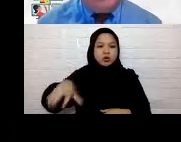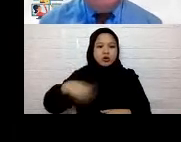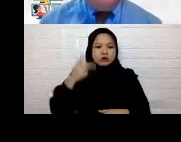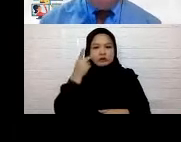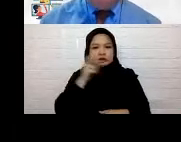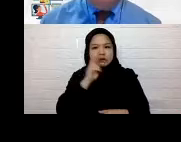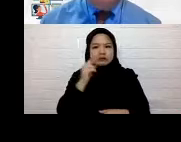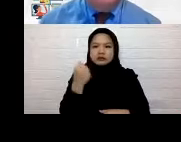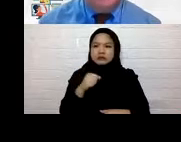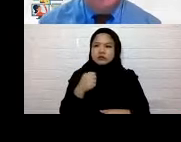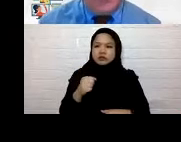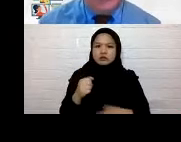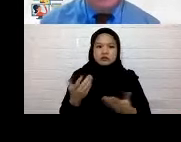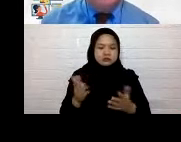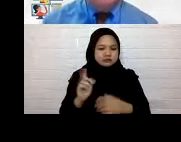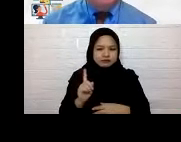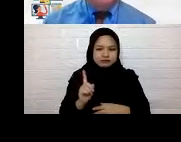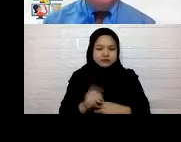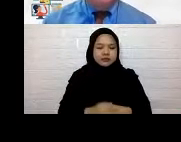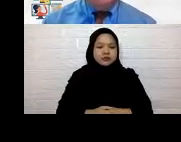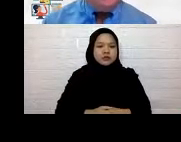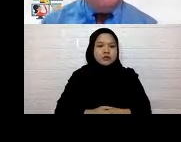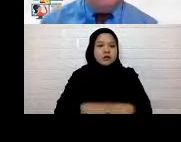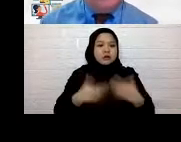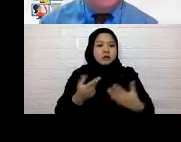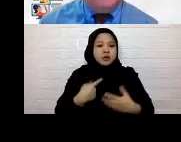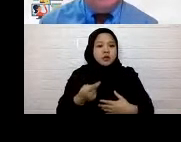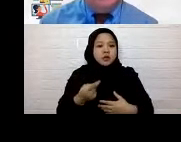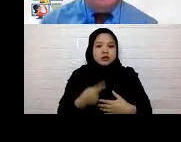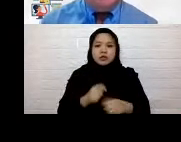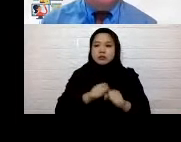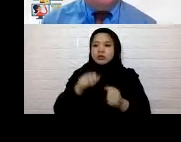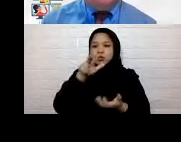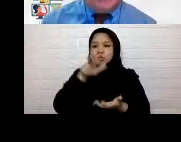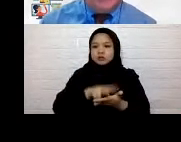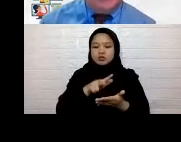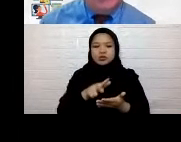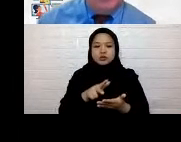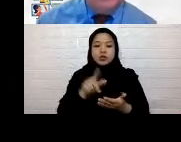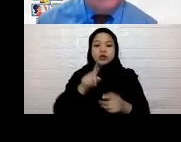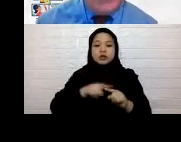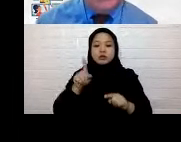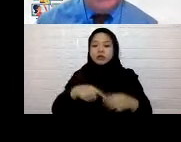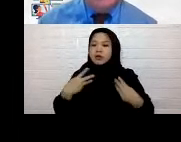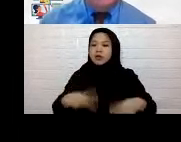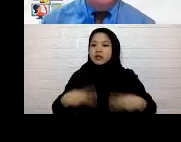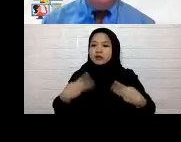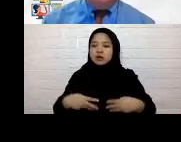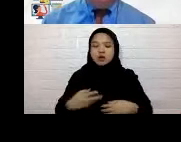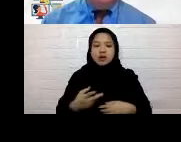ethical dilemmas emerge, we have to make a decision. We have to decide on a course of